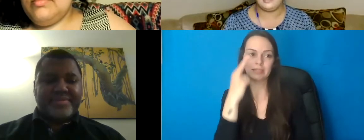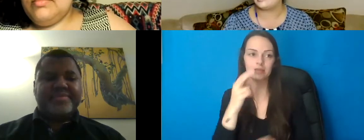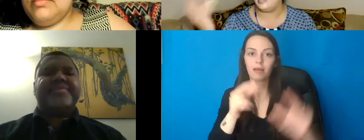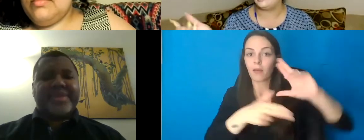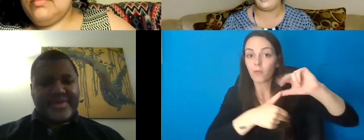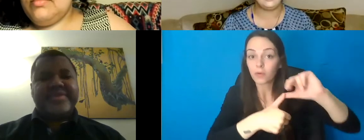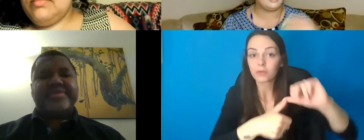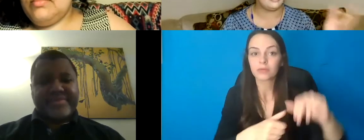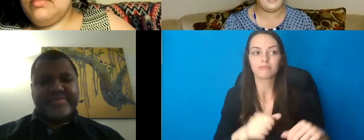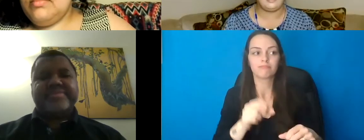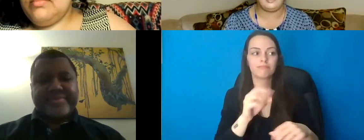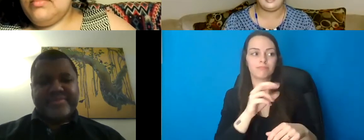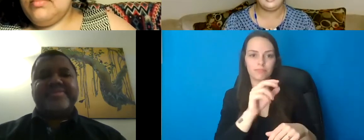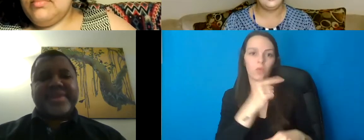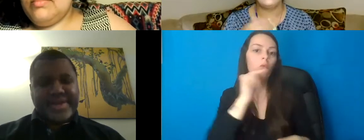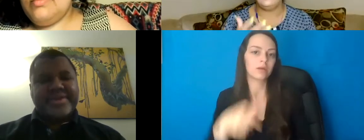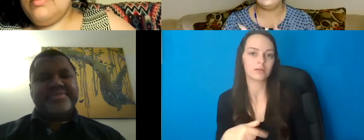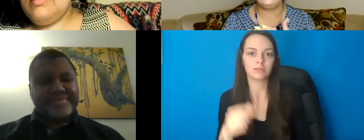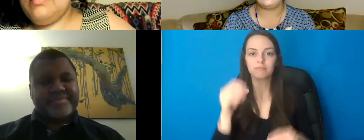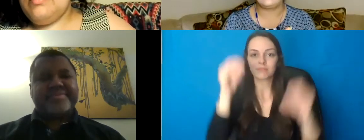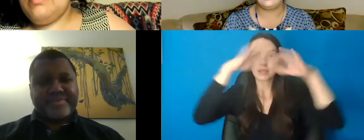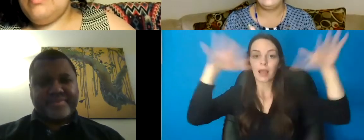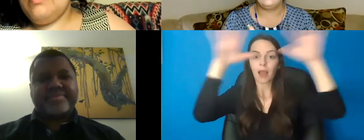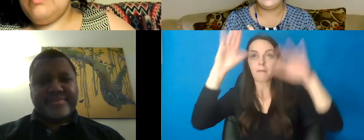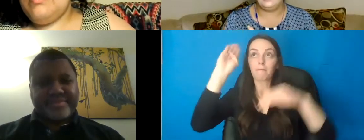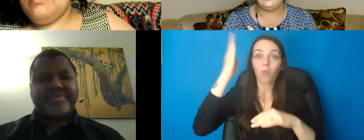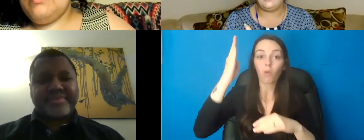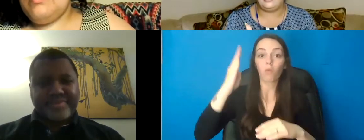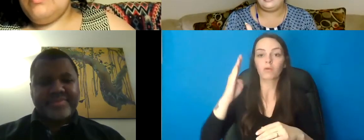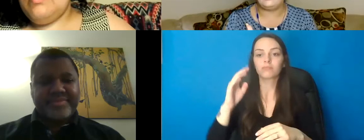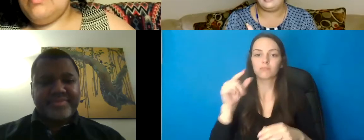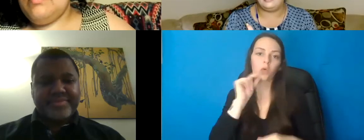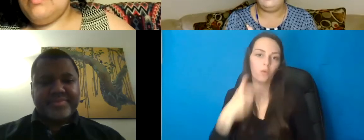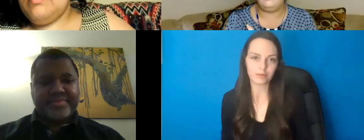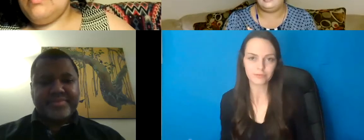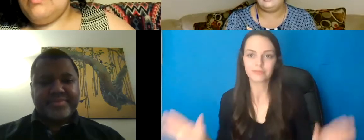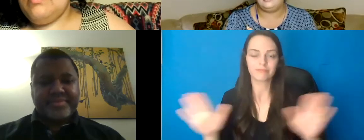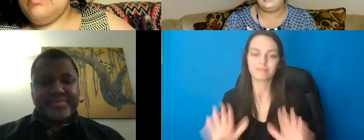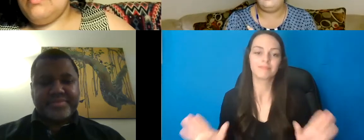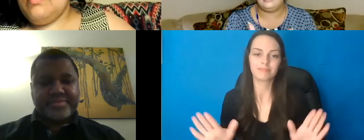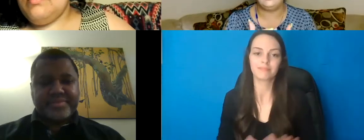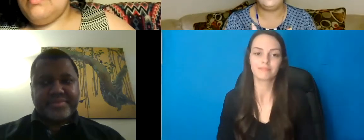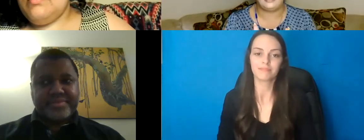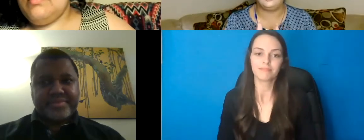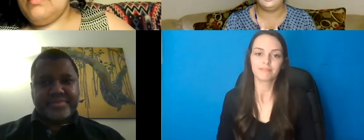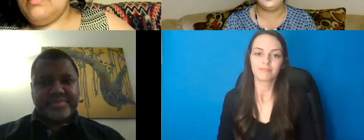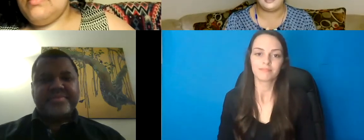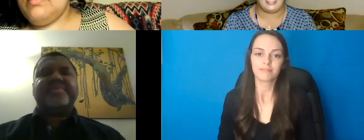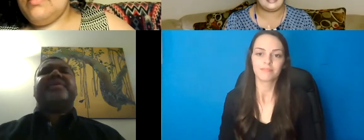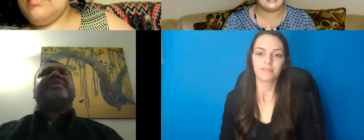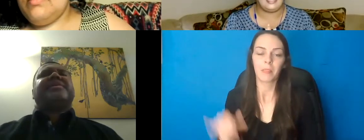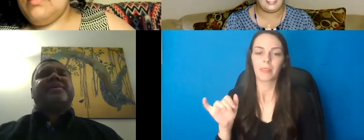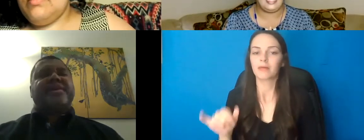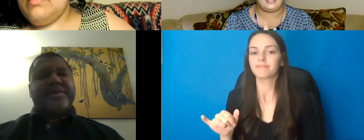community. The sky is gray, it's because of the queer community. So it's just, it gives, feeds into that delusion